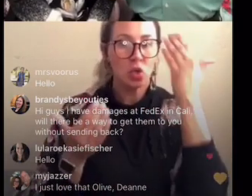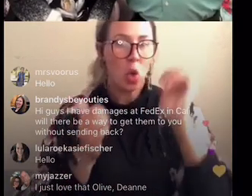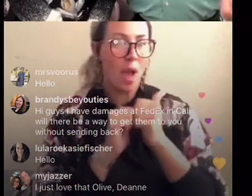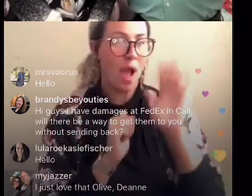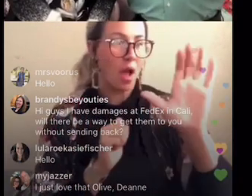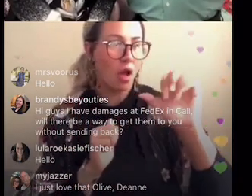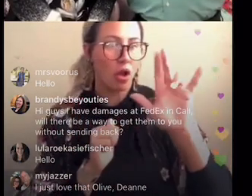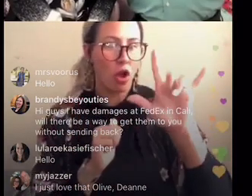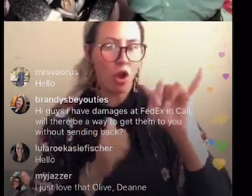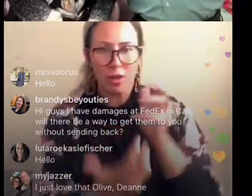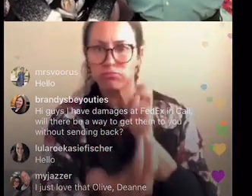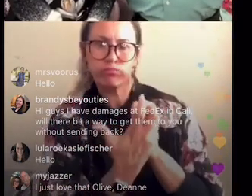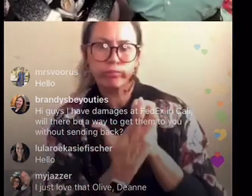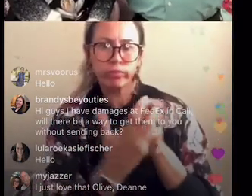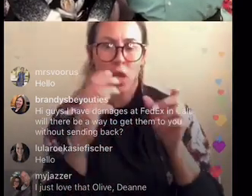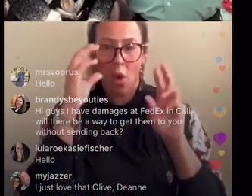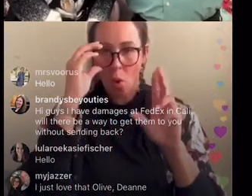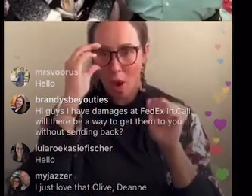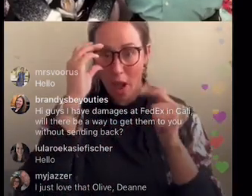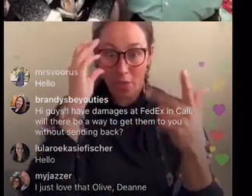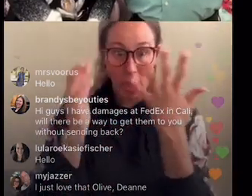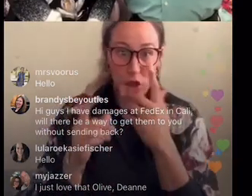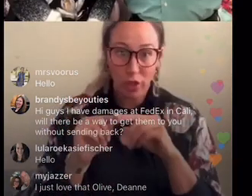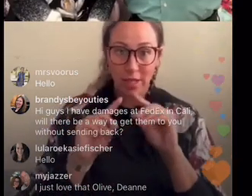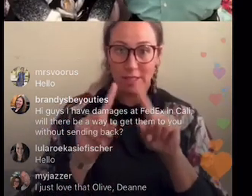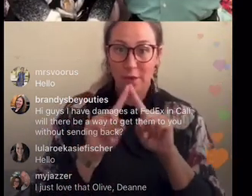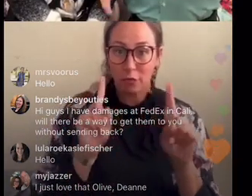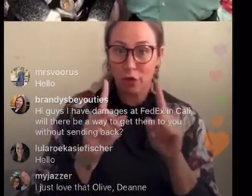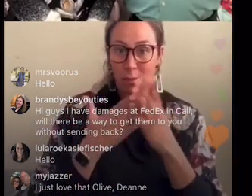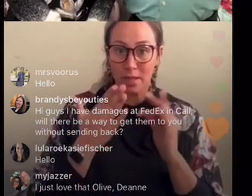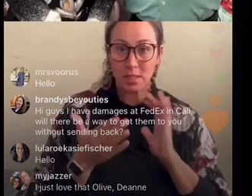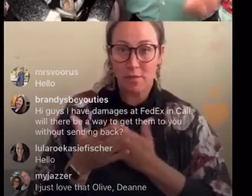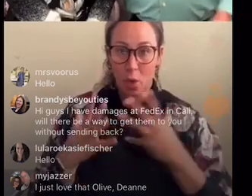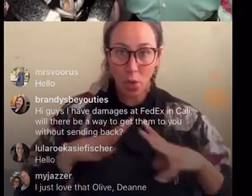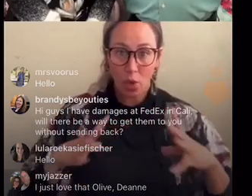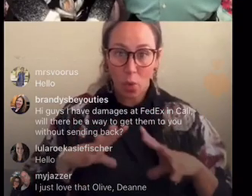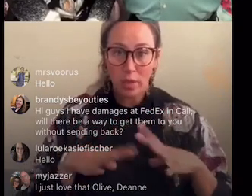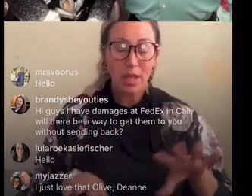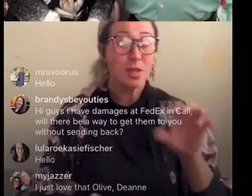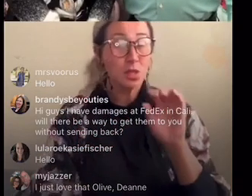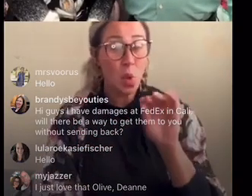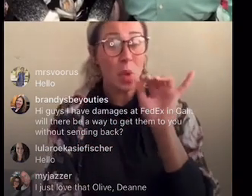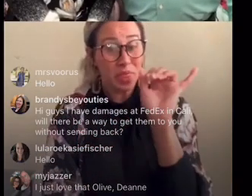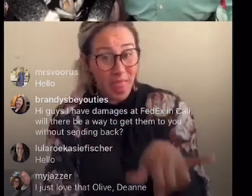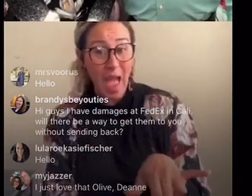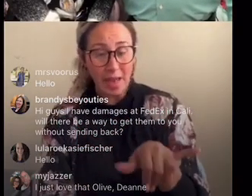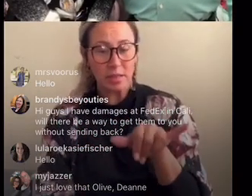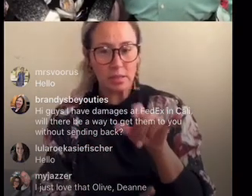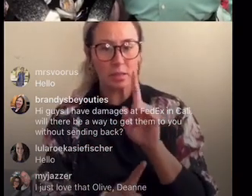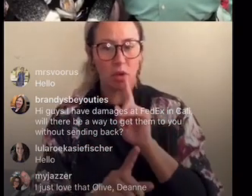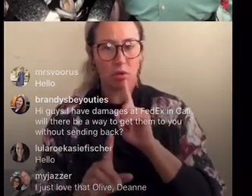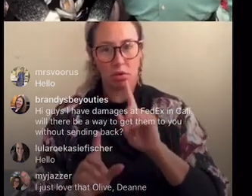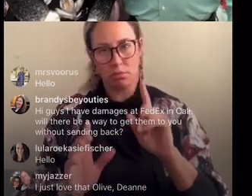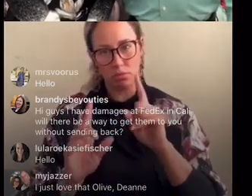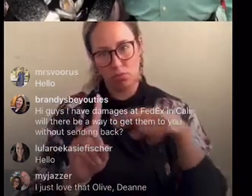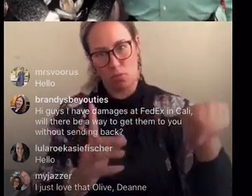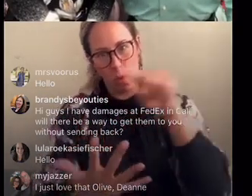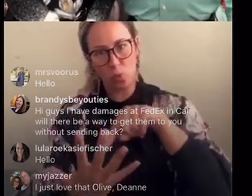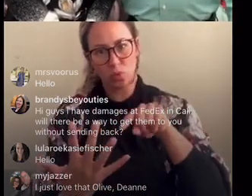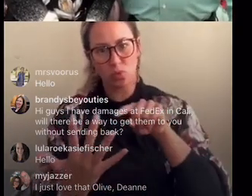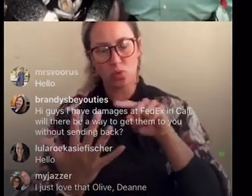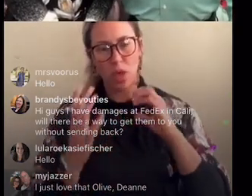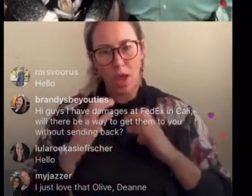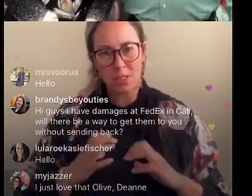them. You know how they look in different pieces of our clothing. And so those are the customers that will come back to